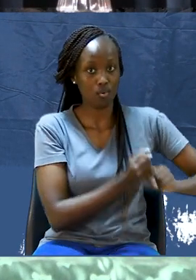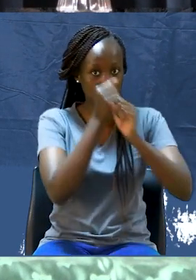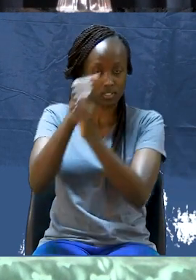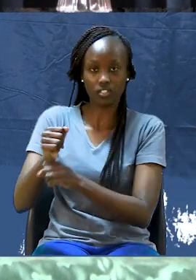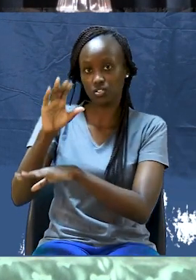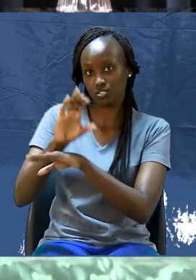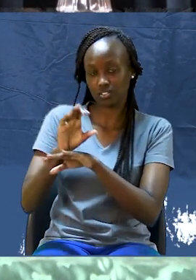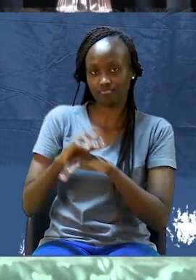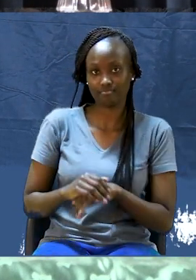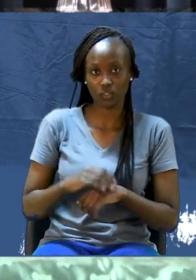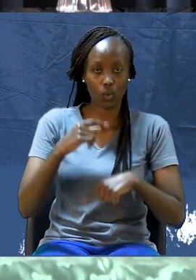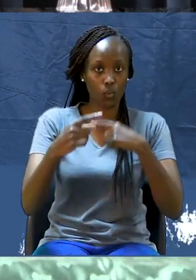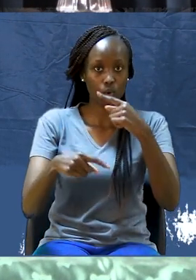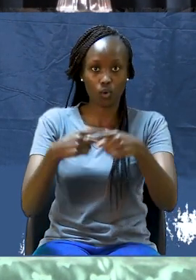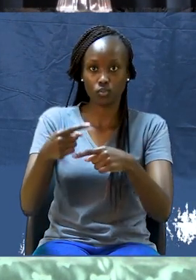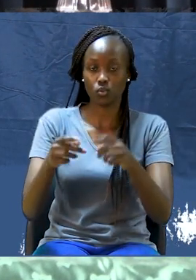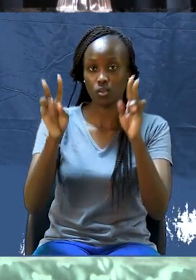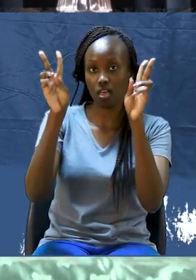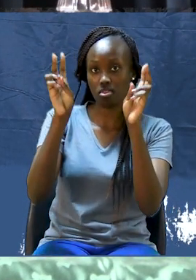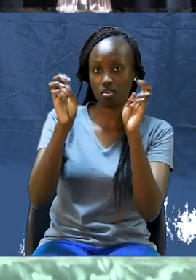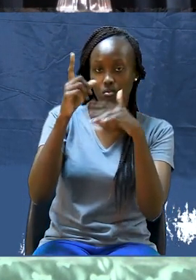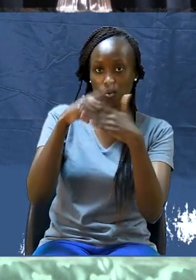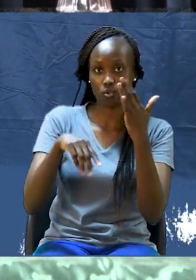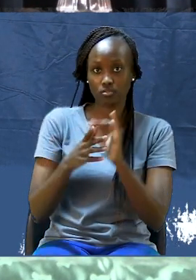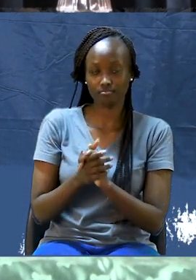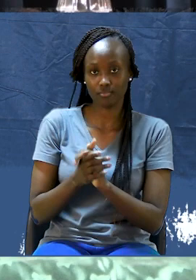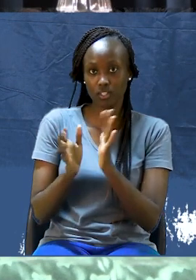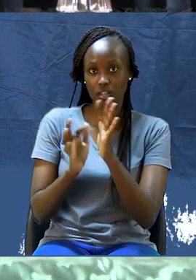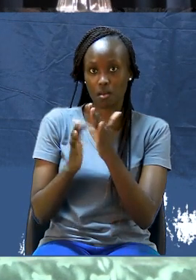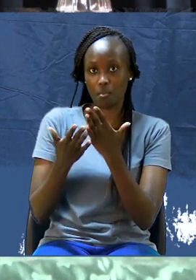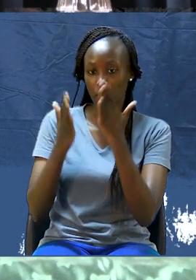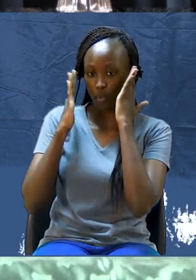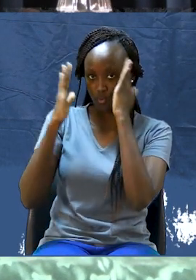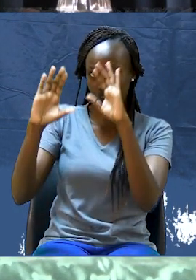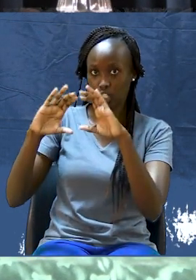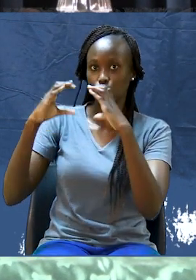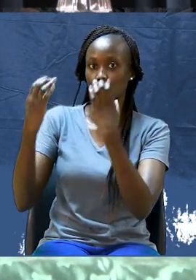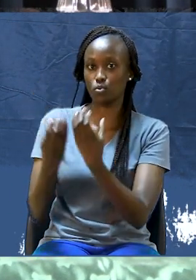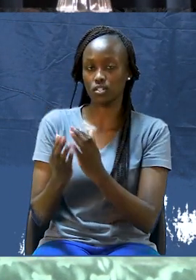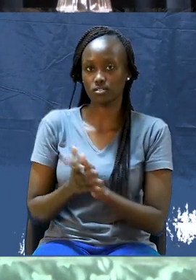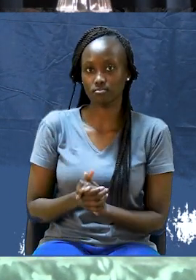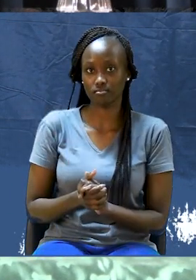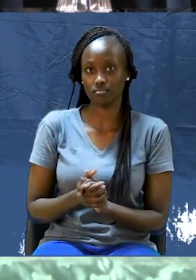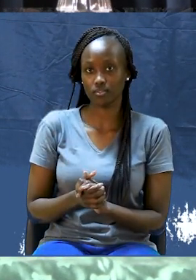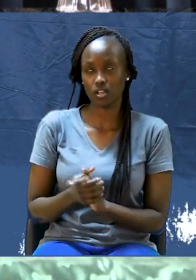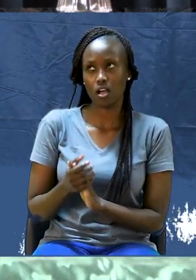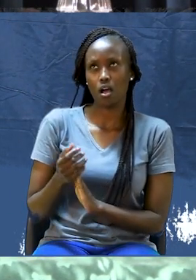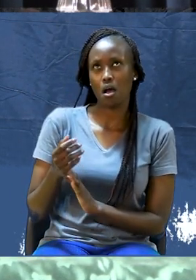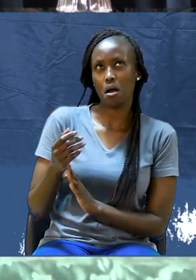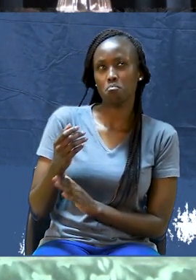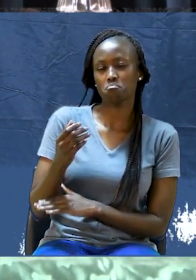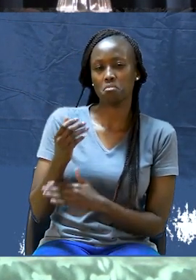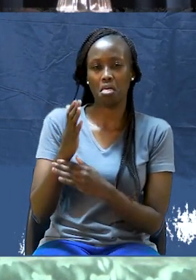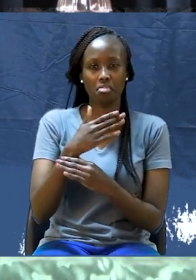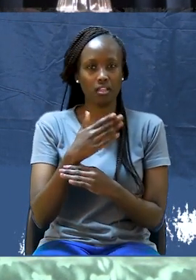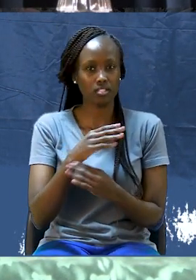we continue with our reflections on a Bible-based community. The day before yesterday, we looked at